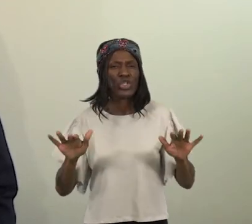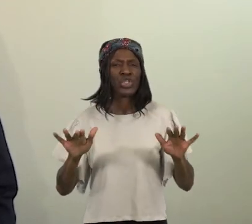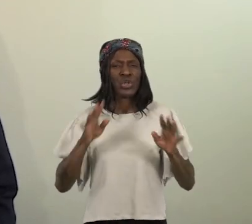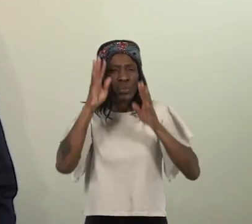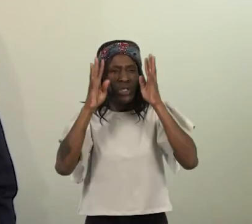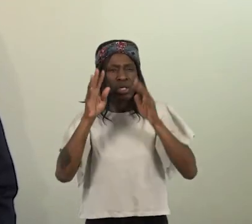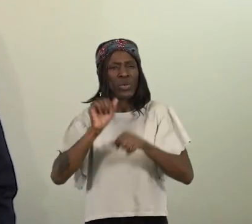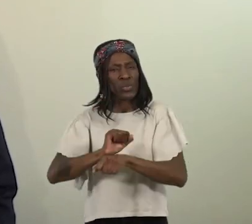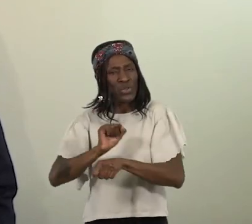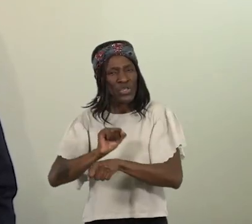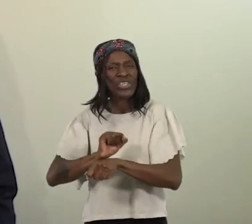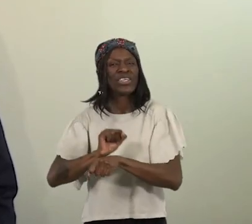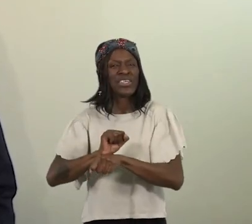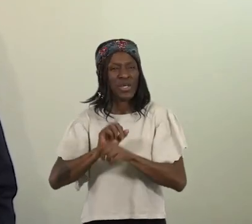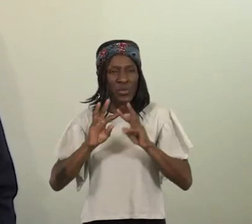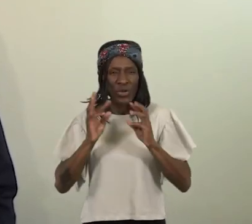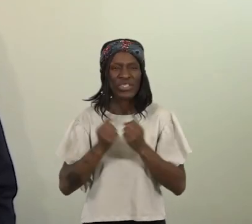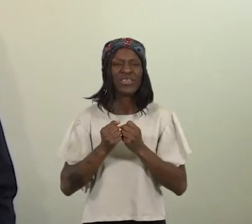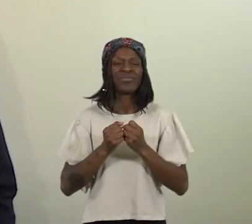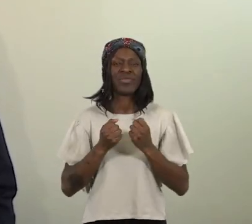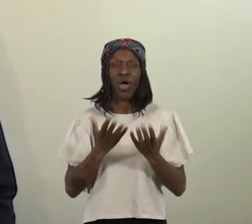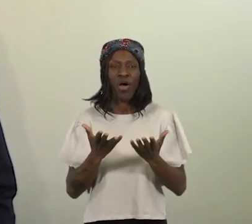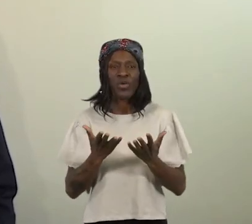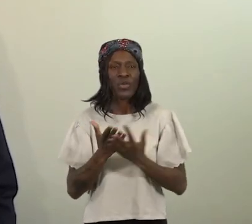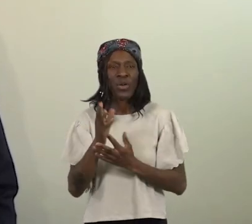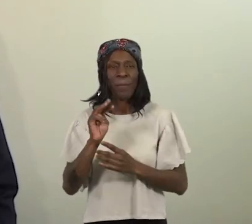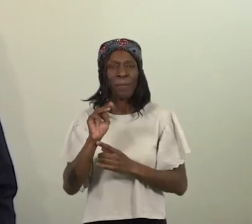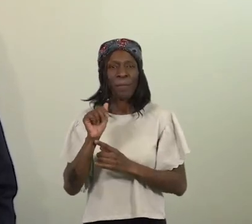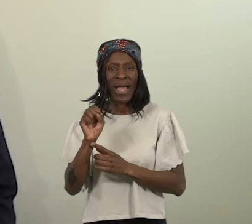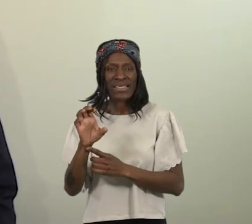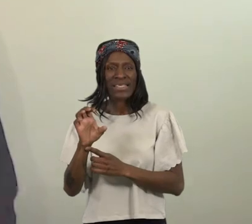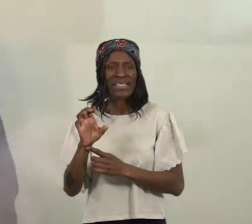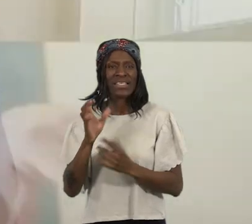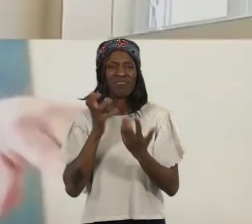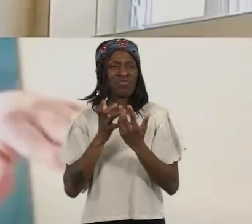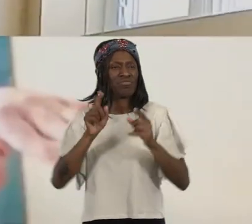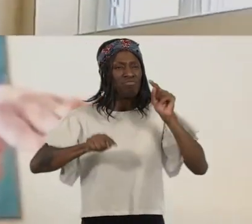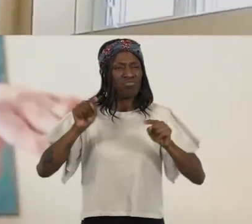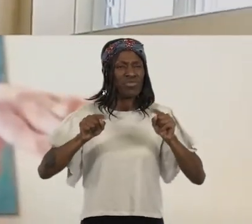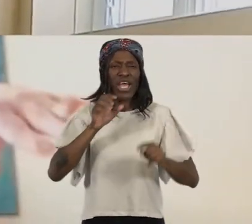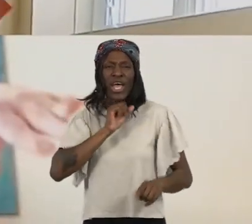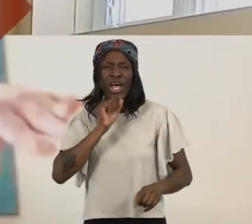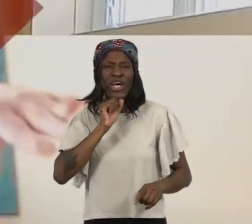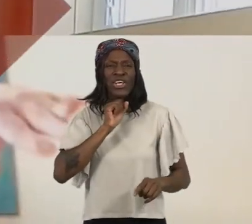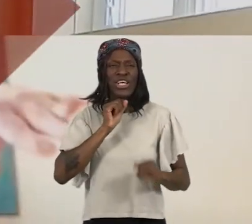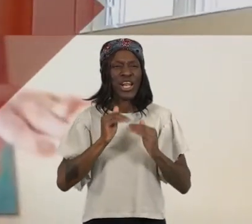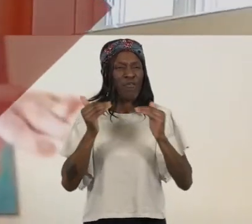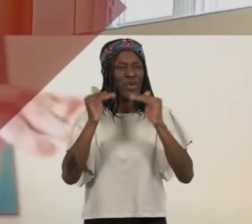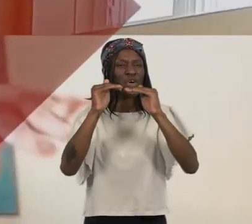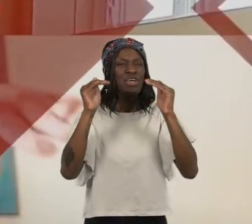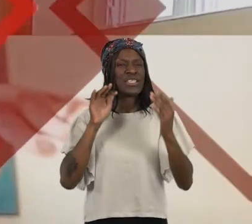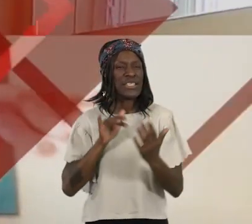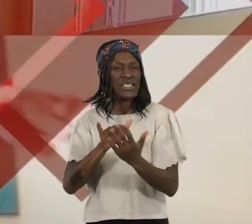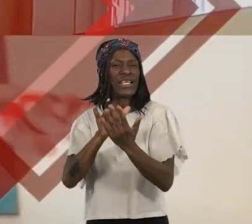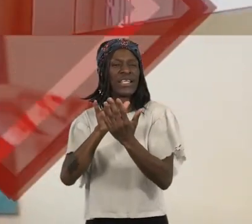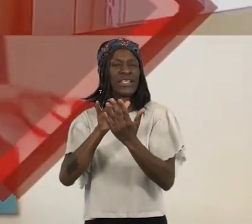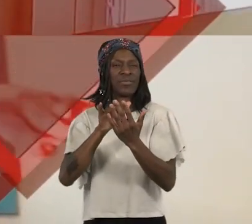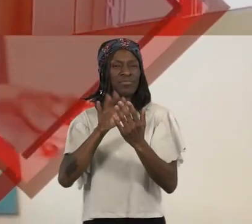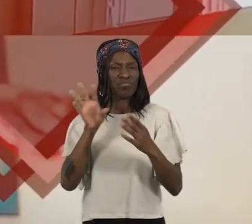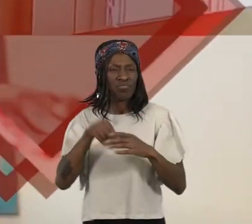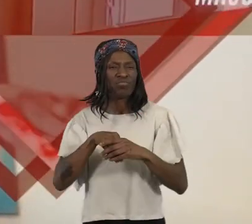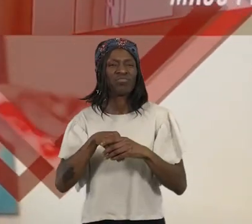in inclusive and diversified creative work. The workshops we offer through MASC cater to all ages and levels of